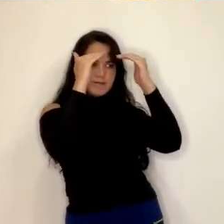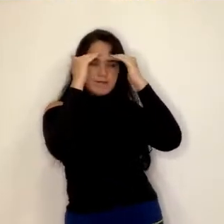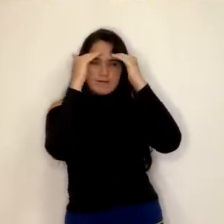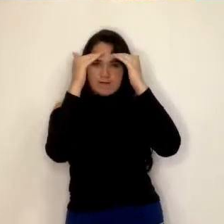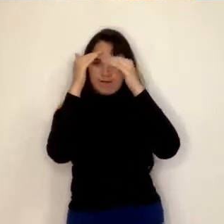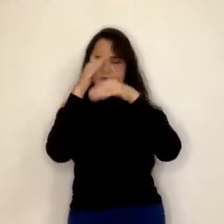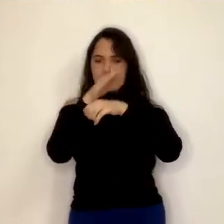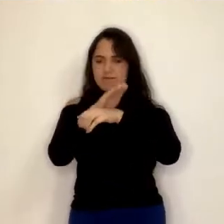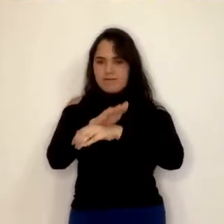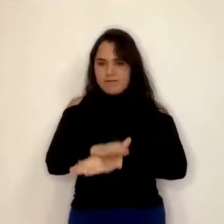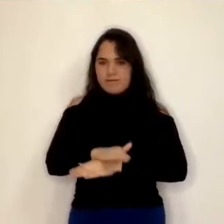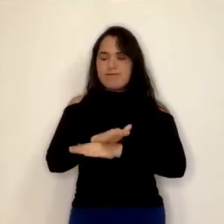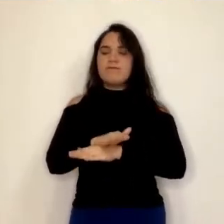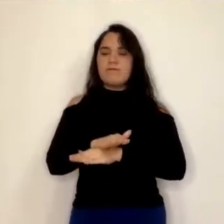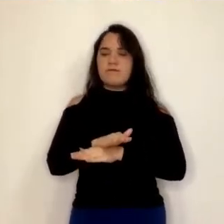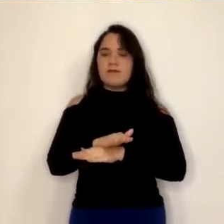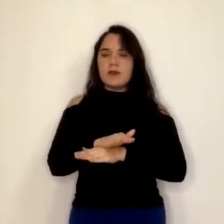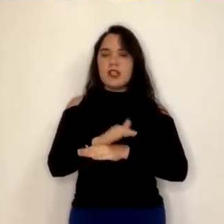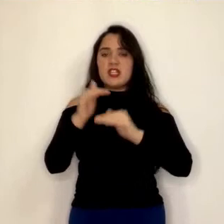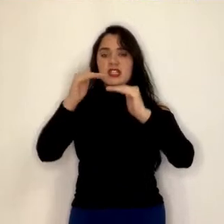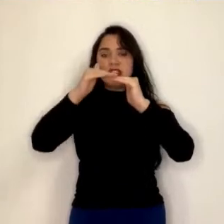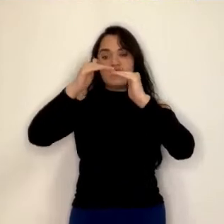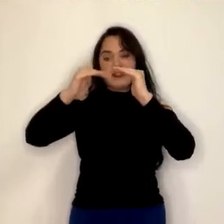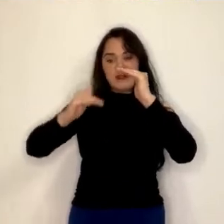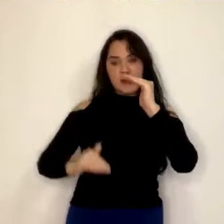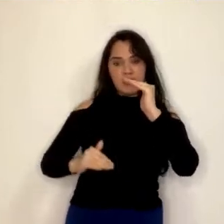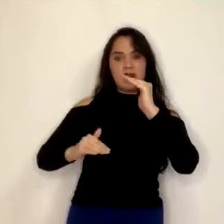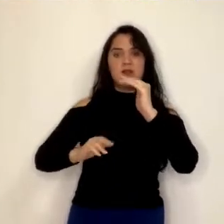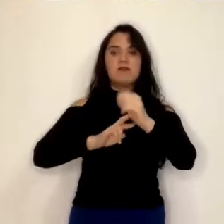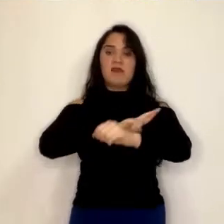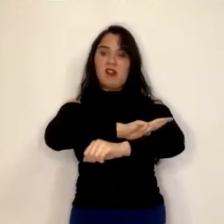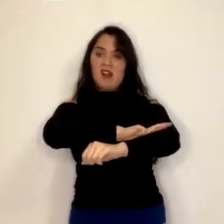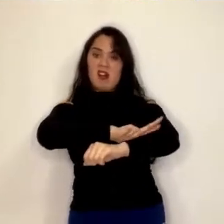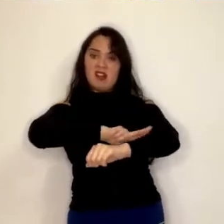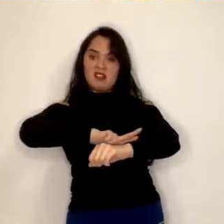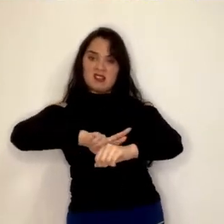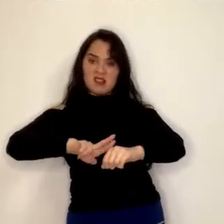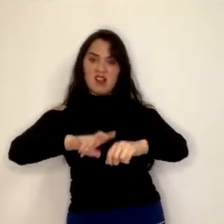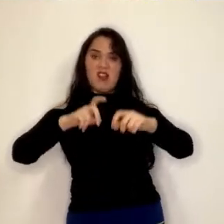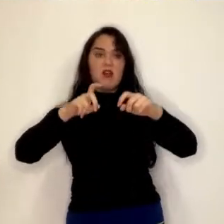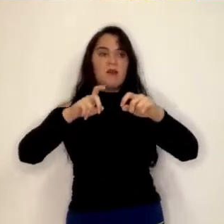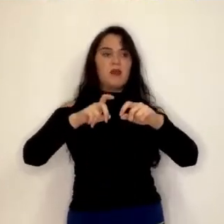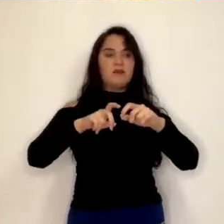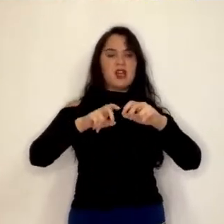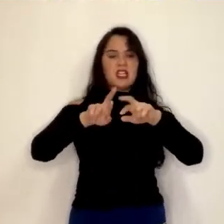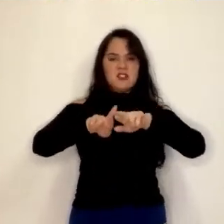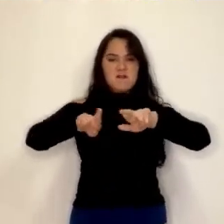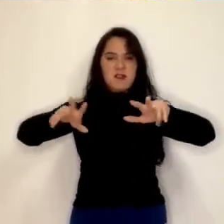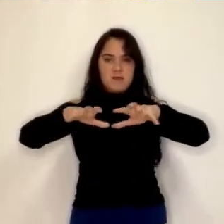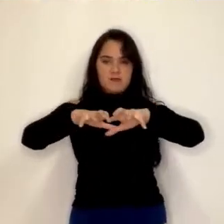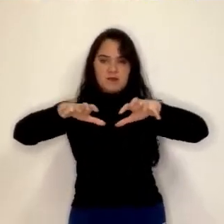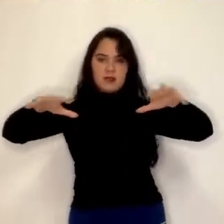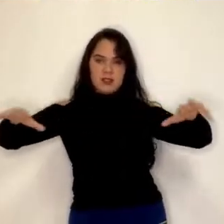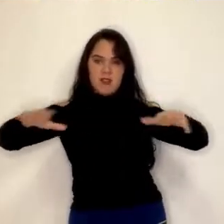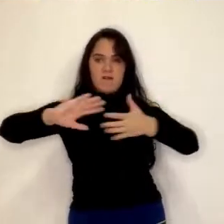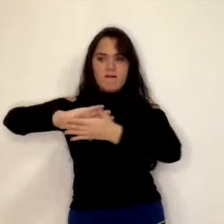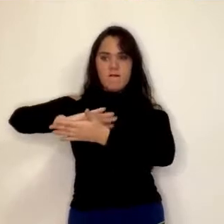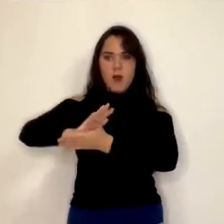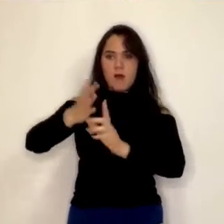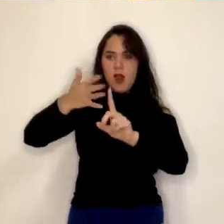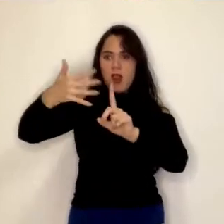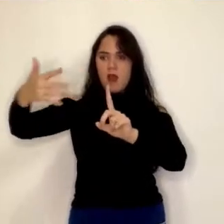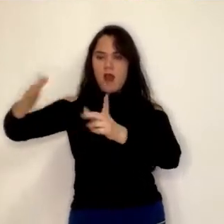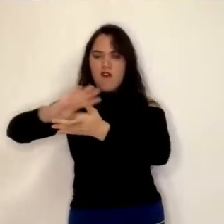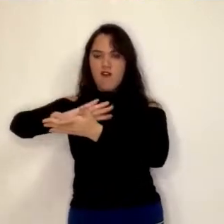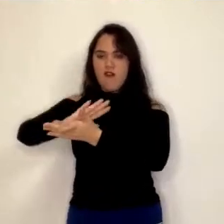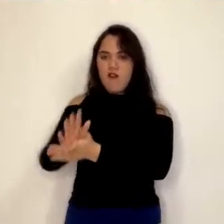education for obedience, you know, an order that was going to be more and more equal, sexist, racist, LGBTQ phobic,